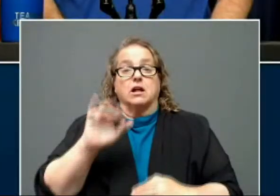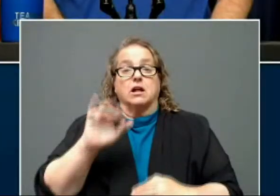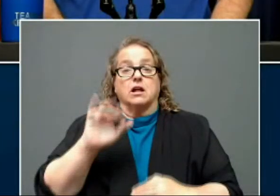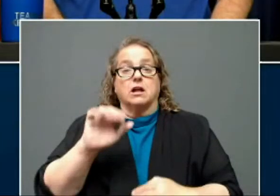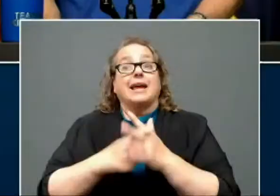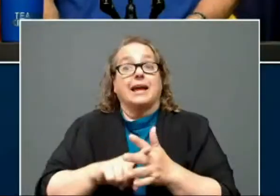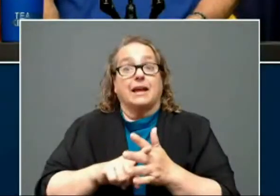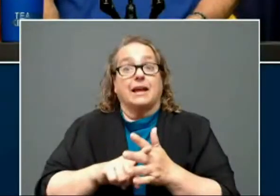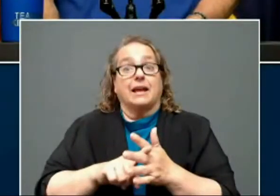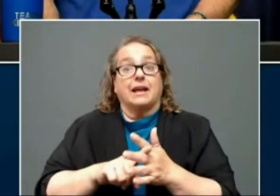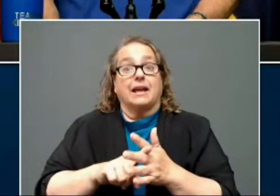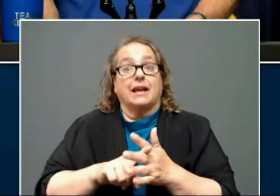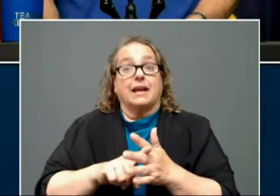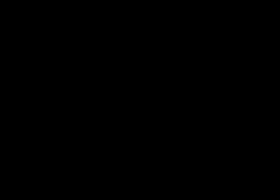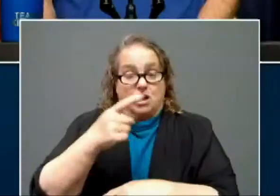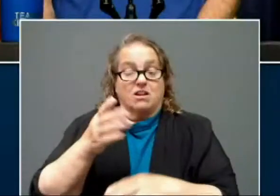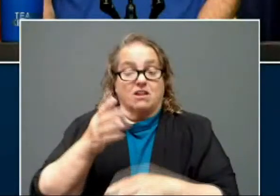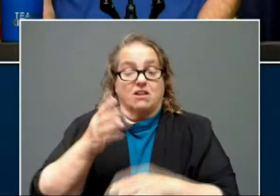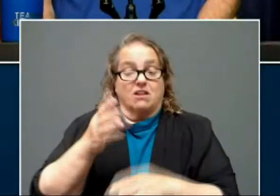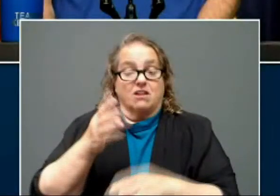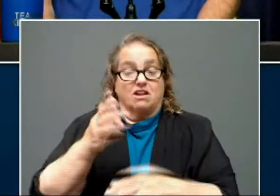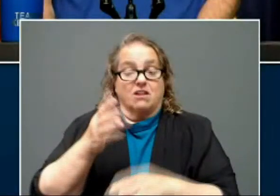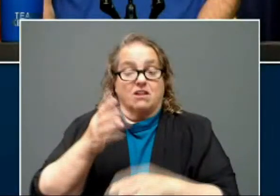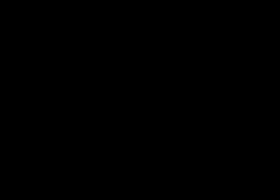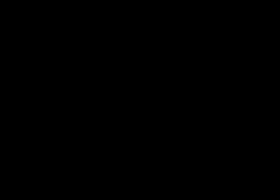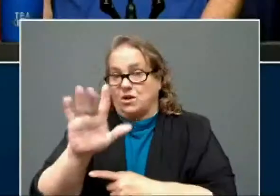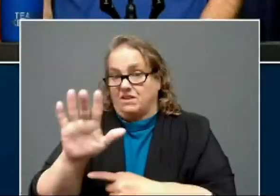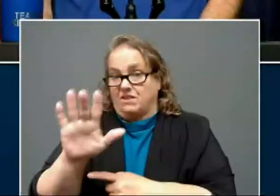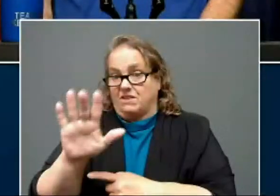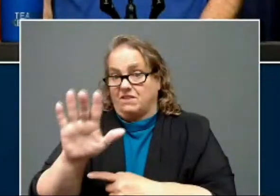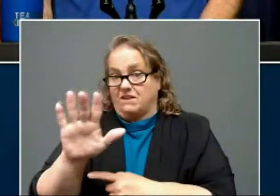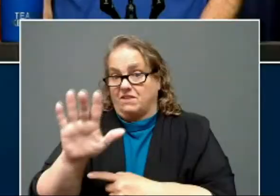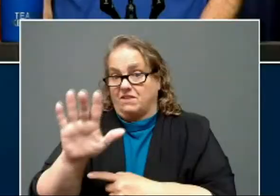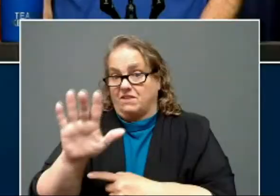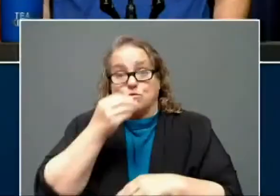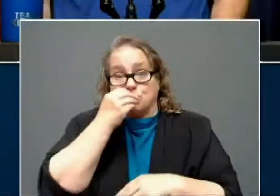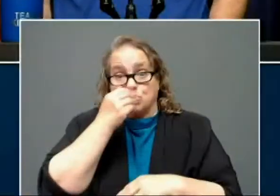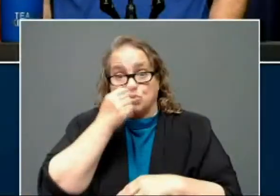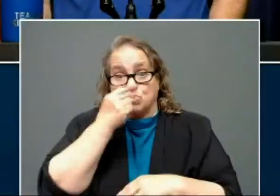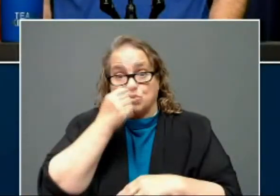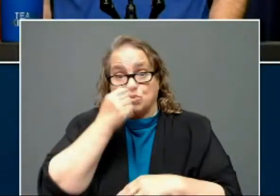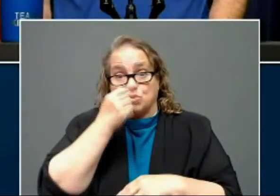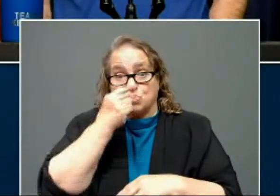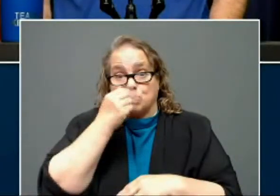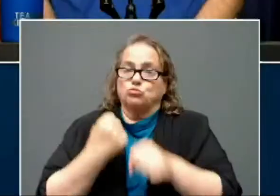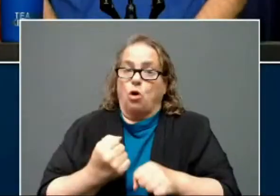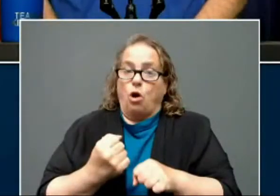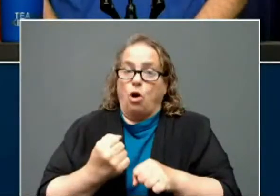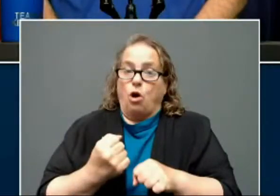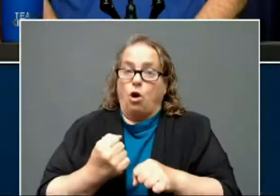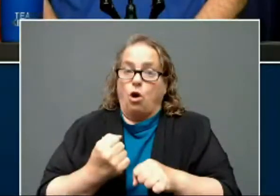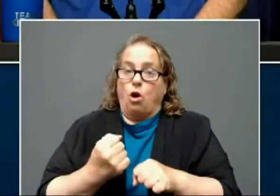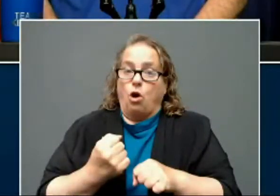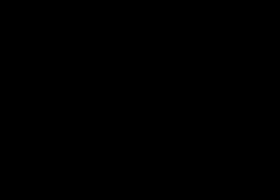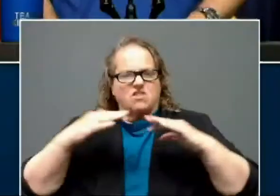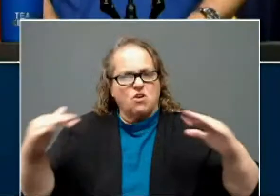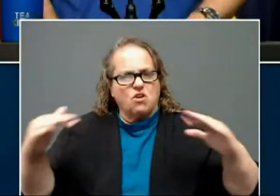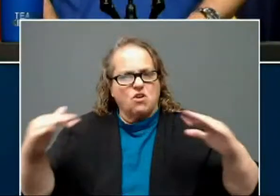2025. The addition of House Foods adds to Kentucky's strong and diverse agritech and food and beverage sector, which includes